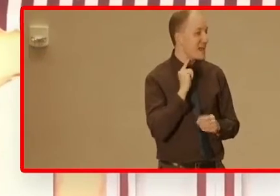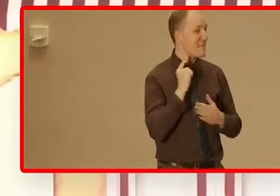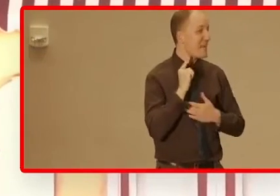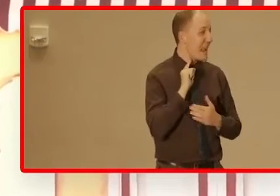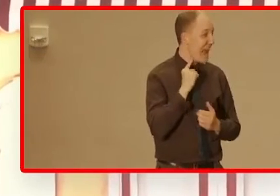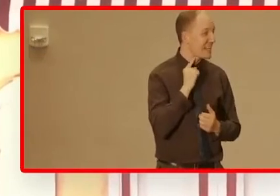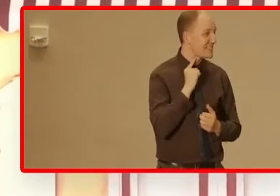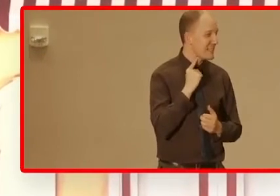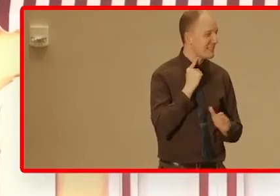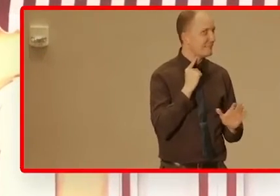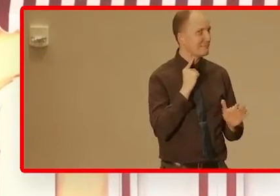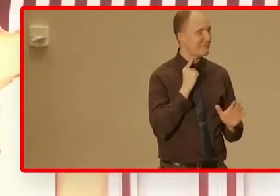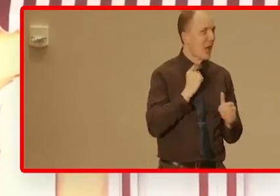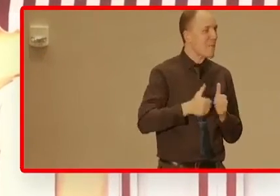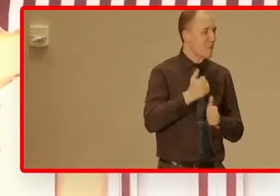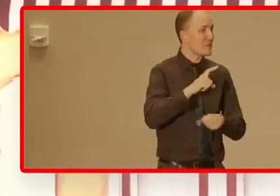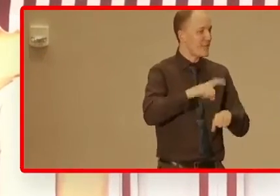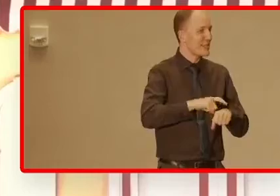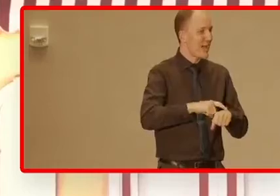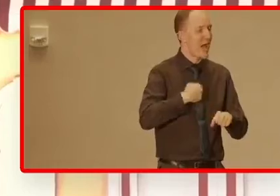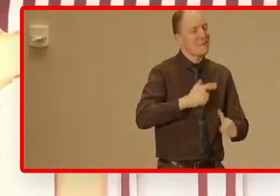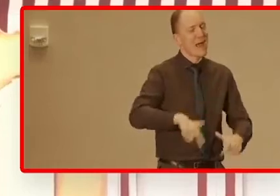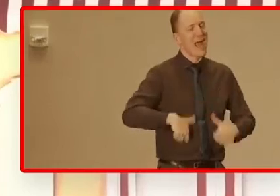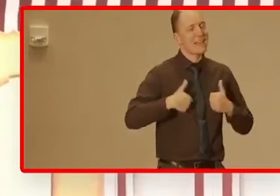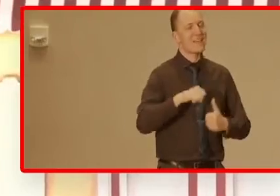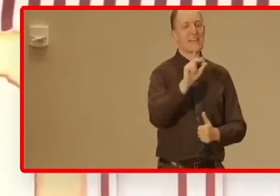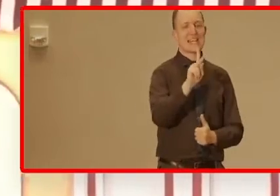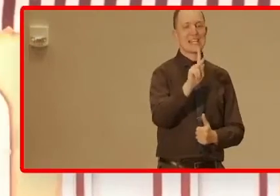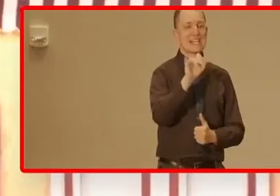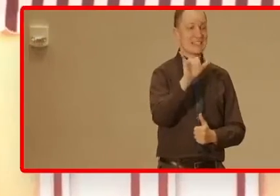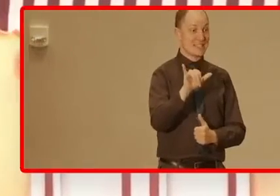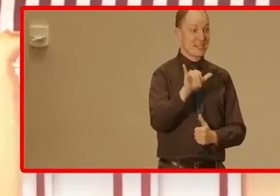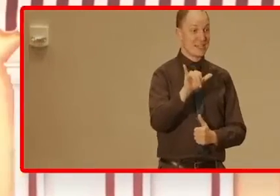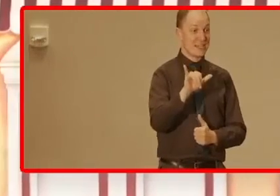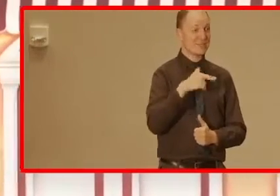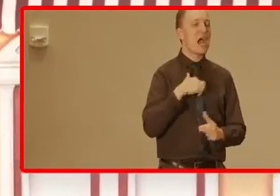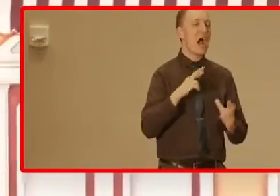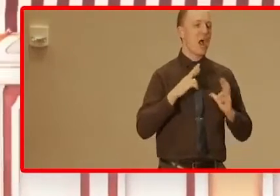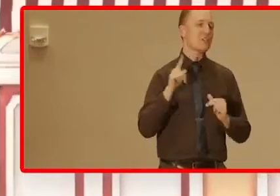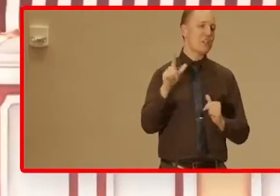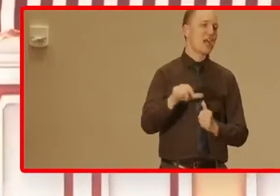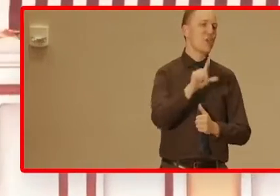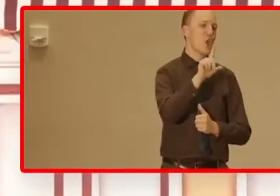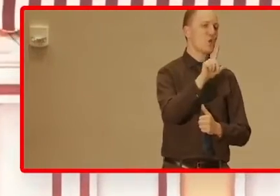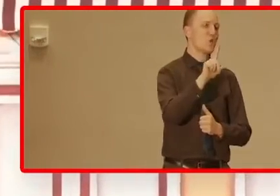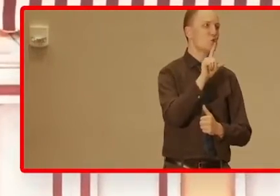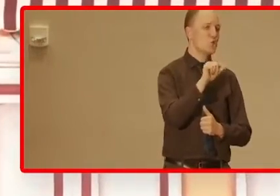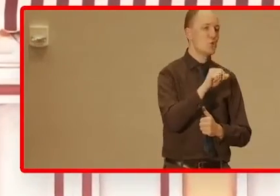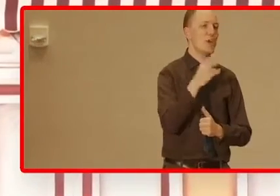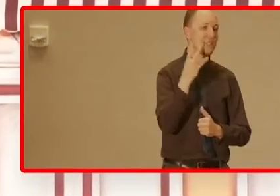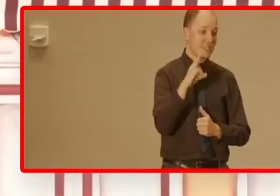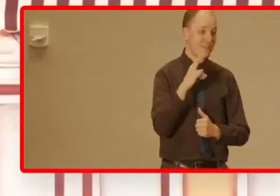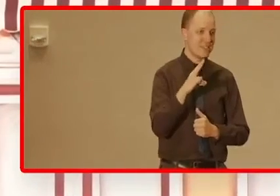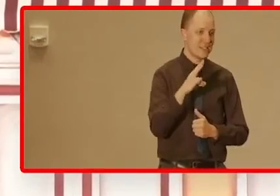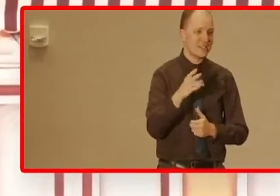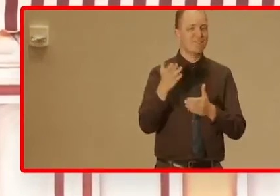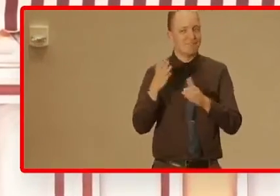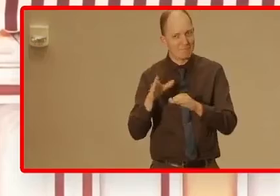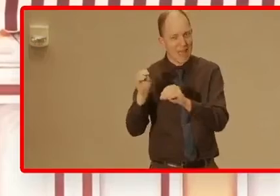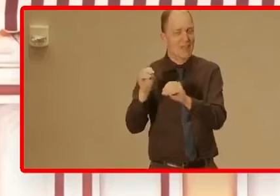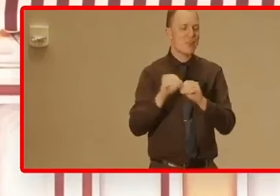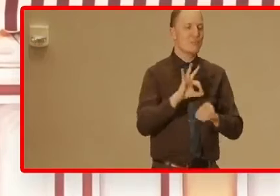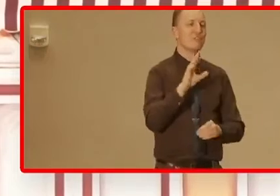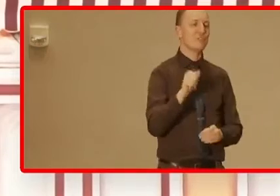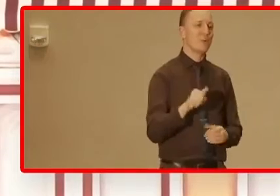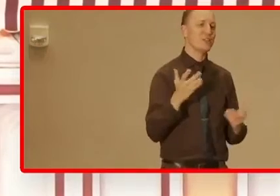the majority of that time was spent in Kentucky, where I retired in 2017, then came to Florida. So I think you could probably